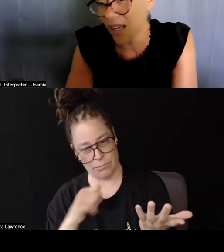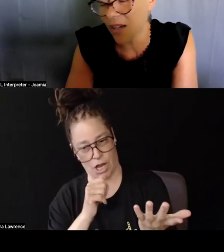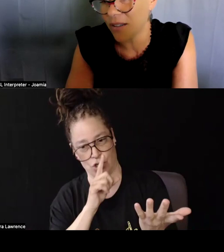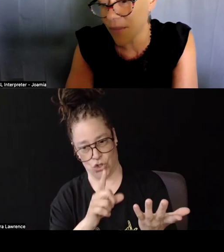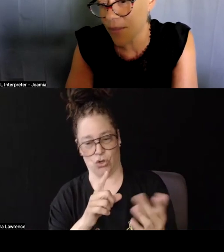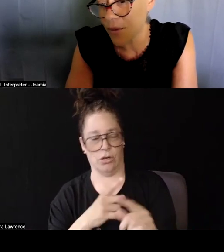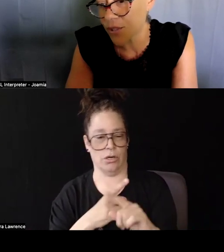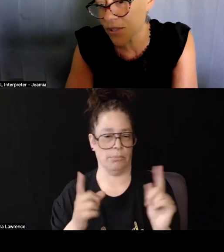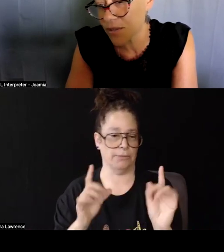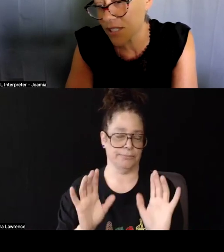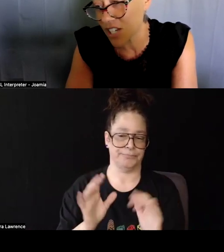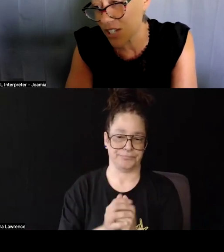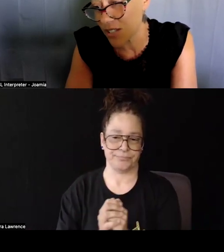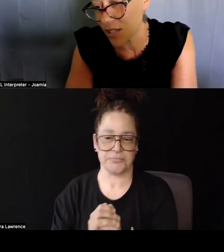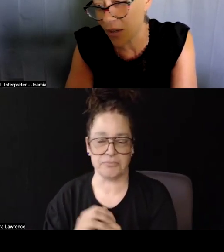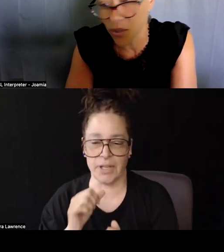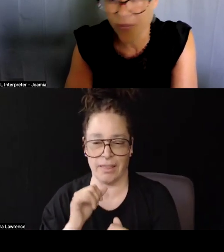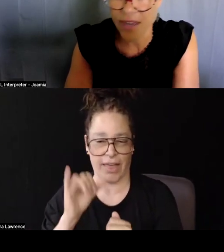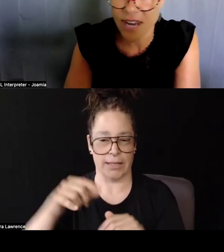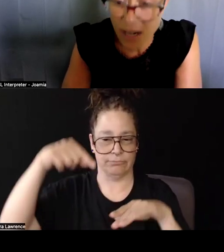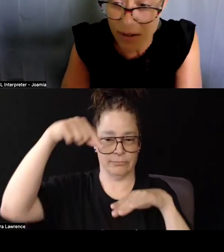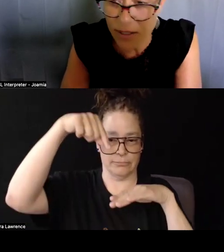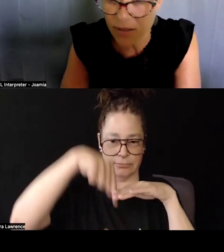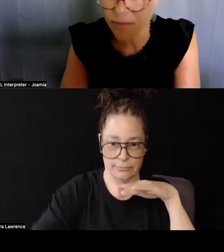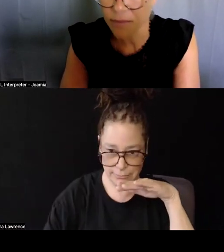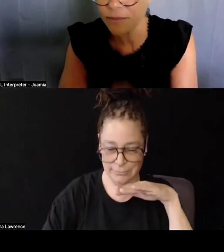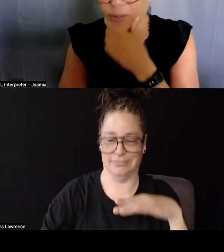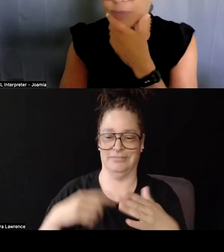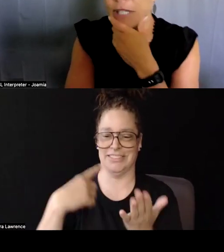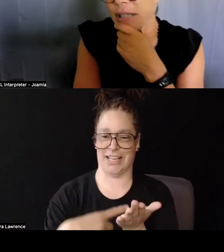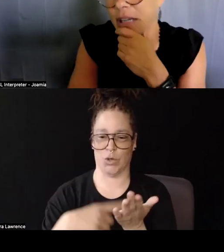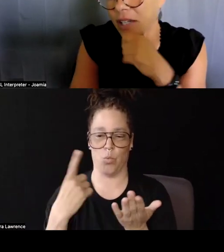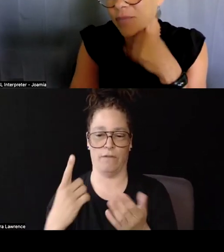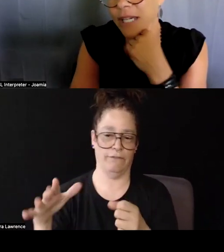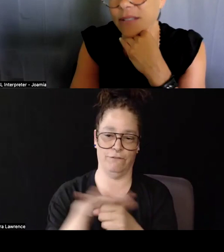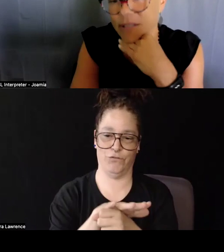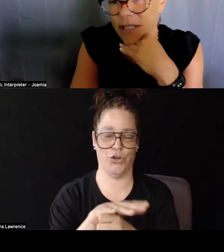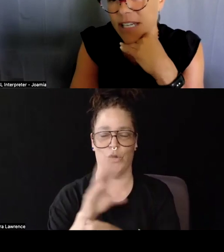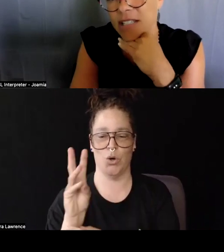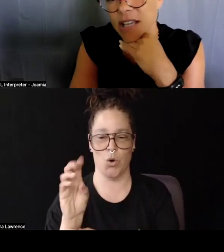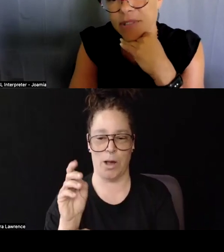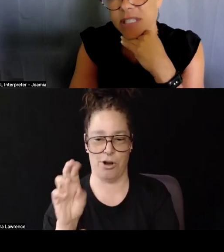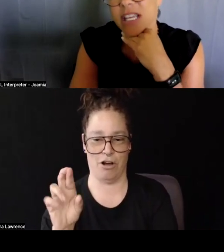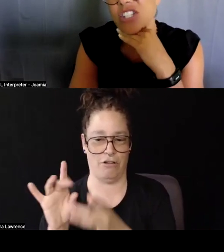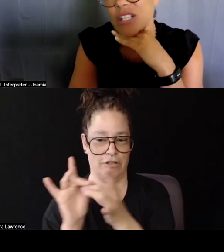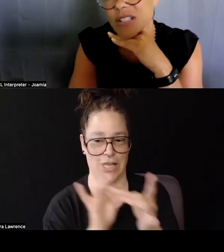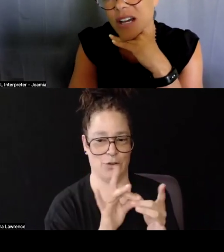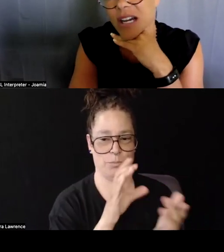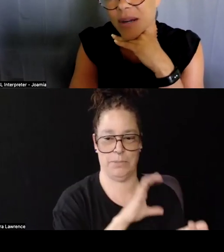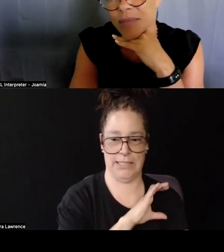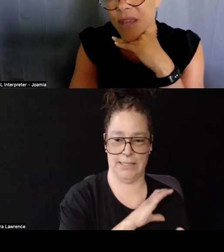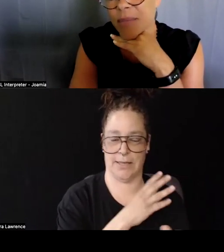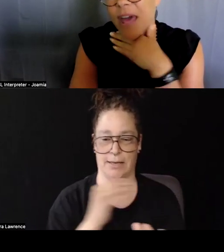3, those discussions, I don't know if they be needed, but that's an in-depth